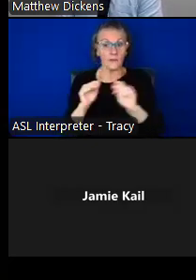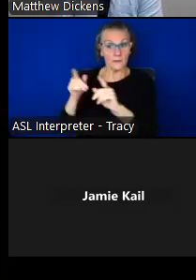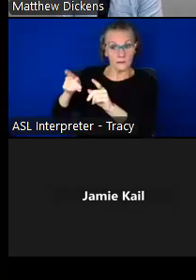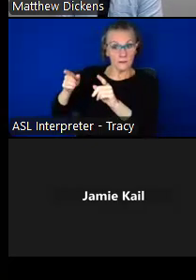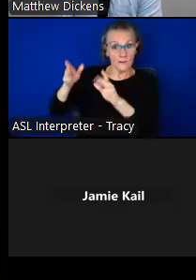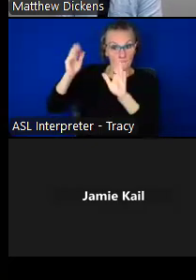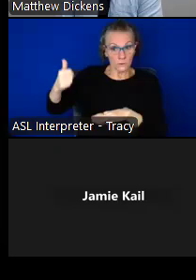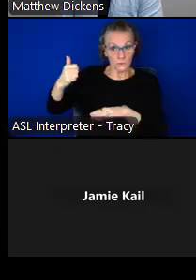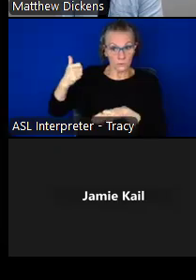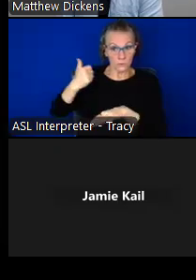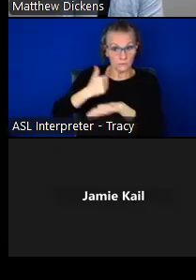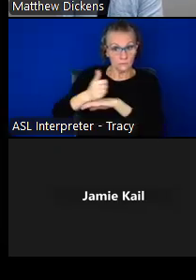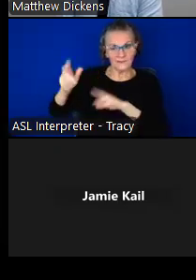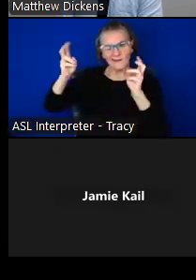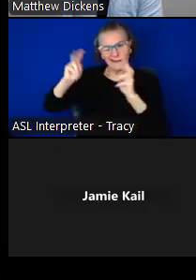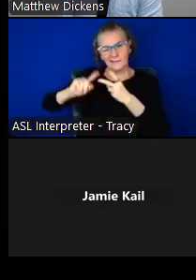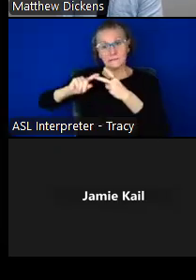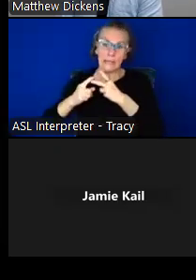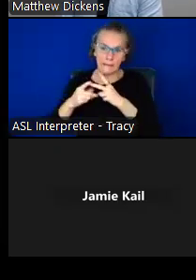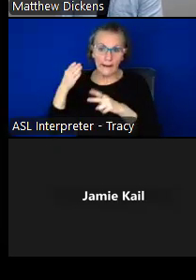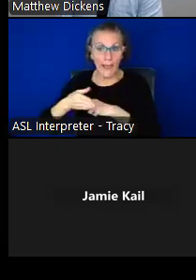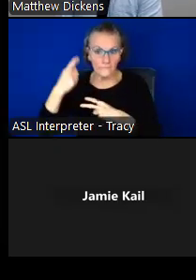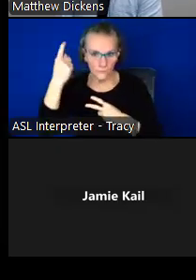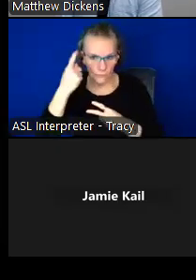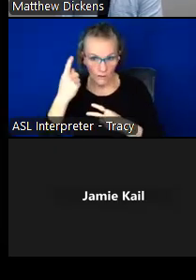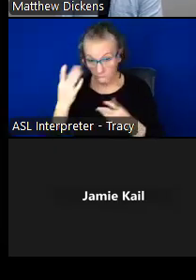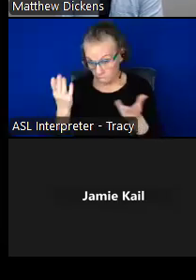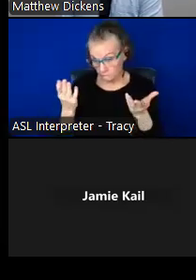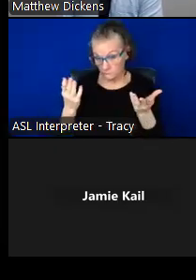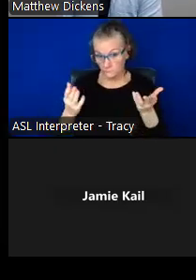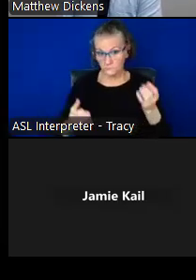perpetrator is kind of an afterthought, if you will.